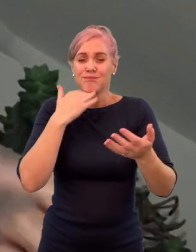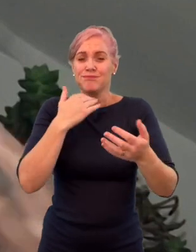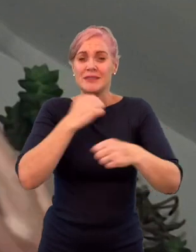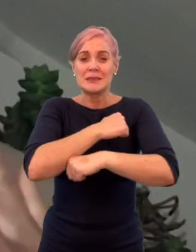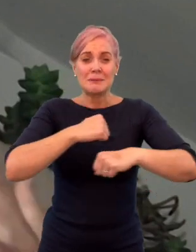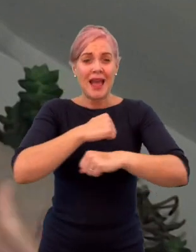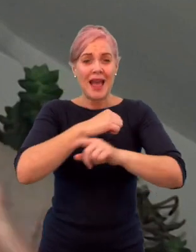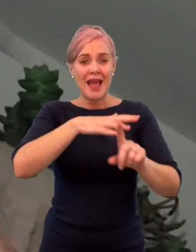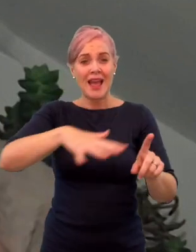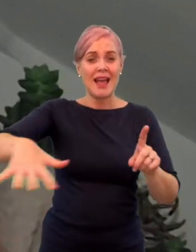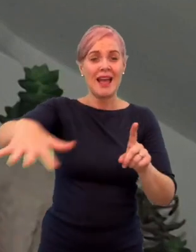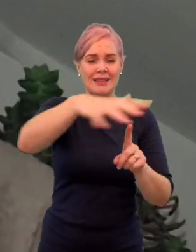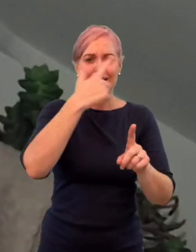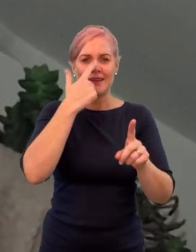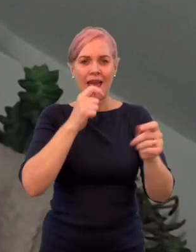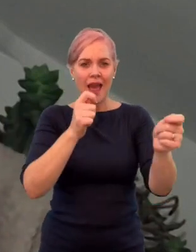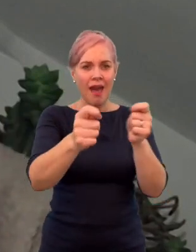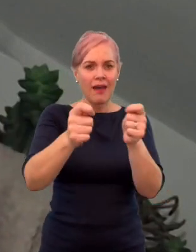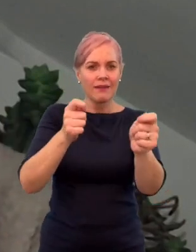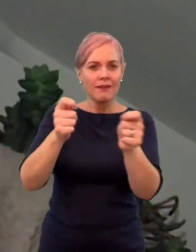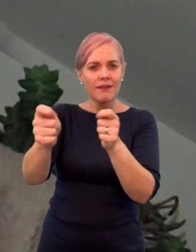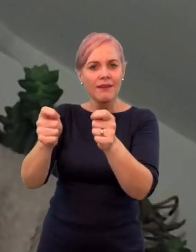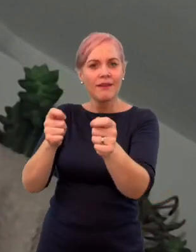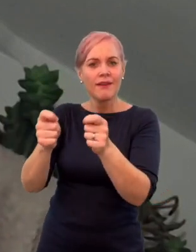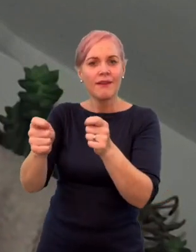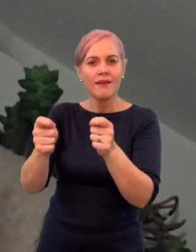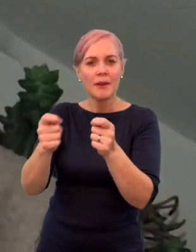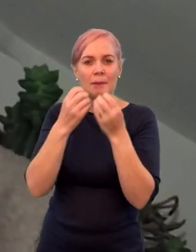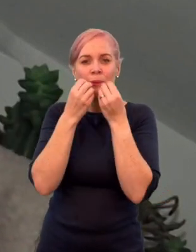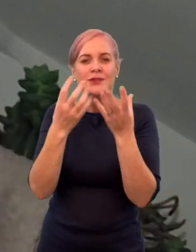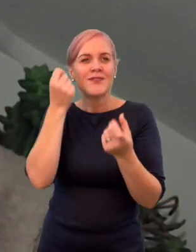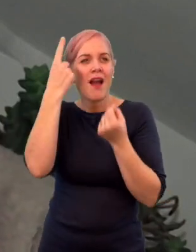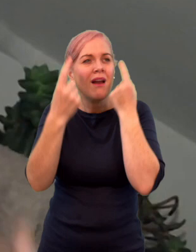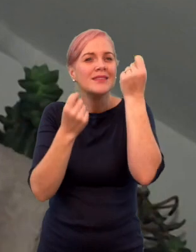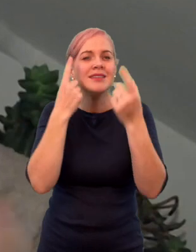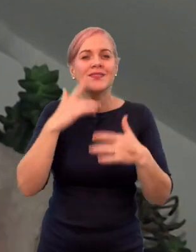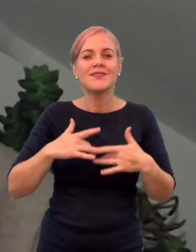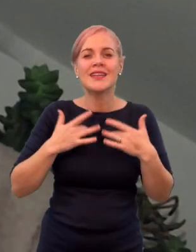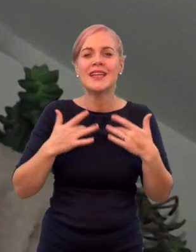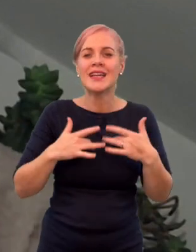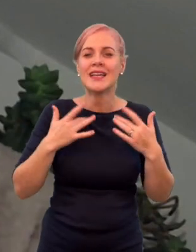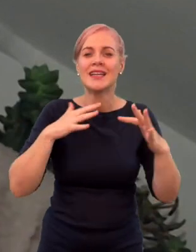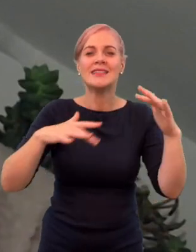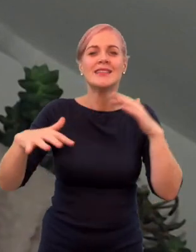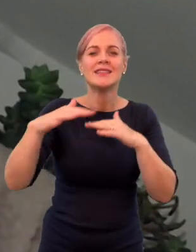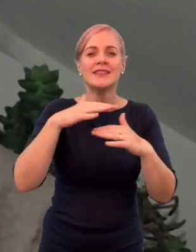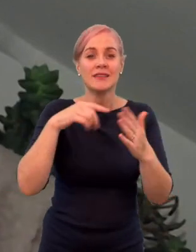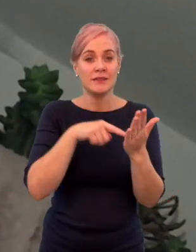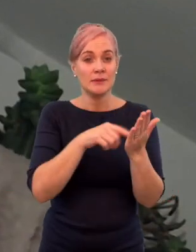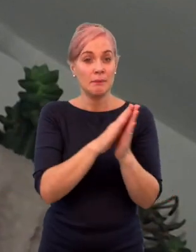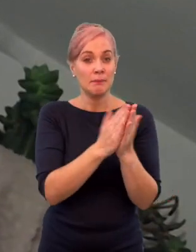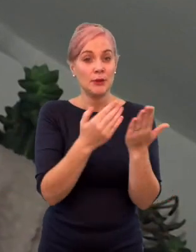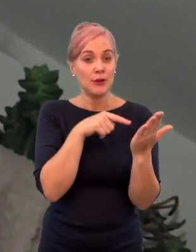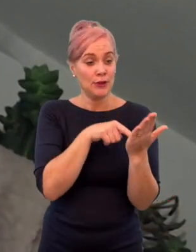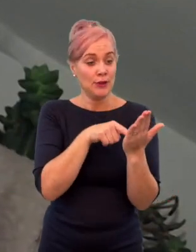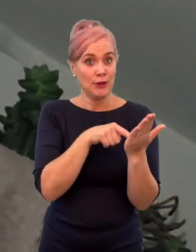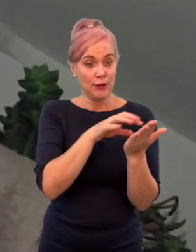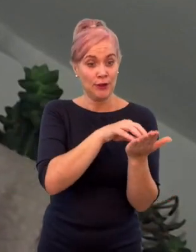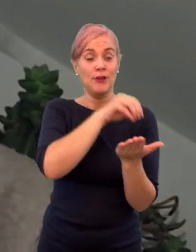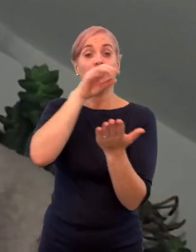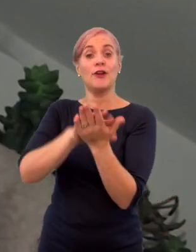there's enough within it. There's a lot of space within that to, uh, like, characterize all those beautiful ideas